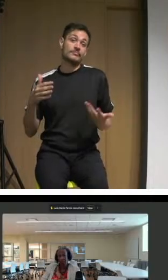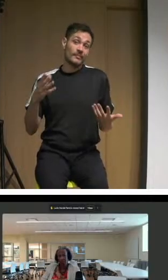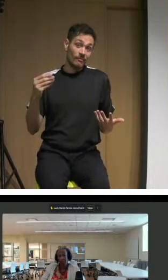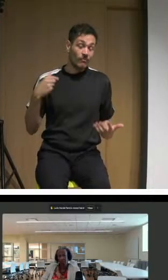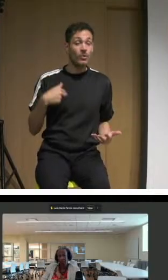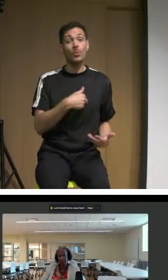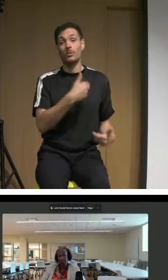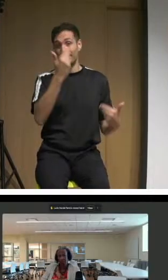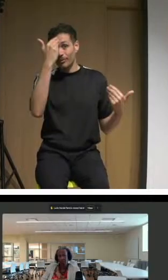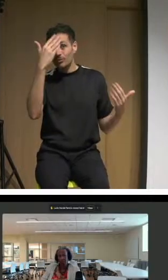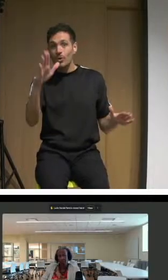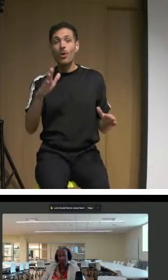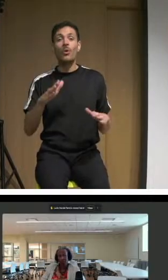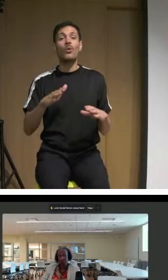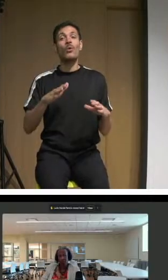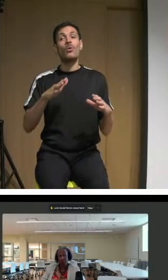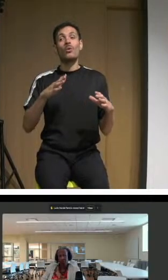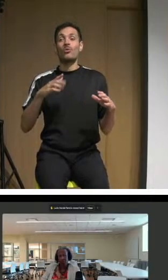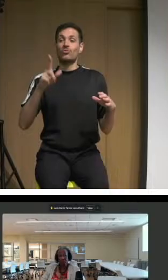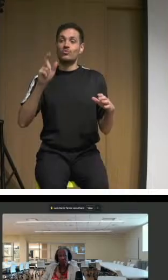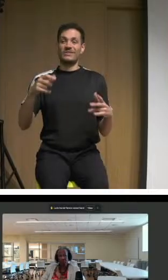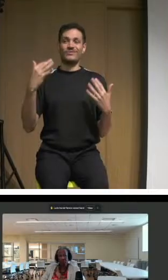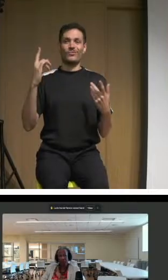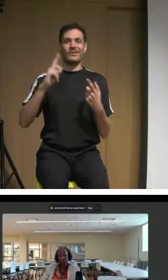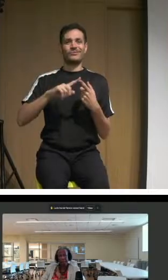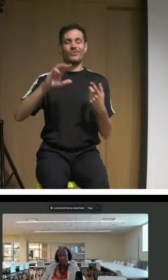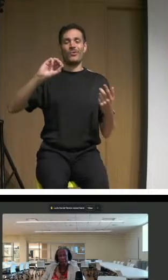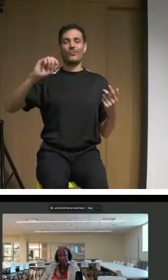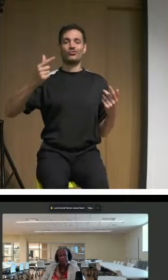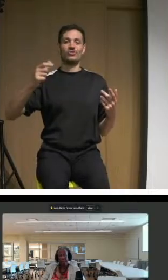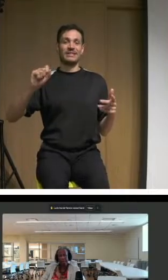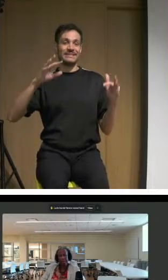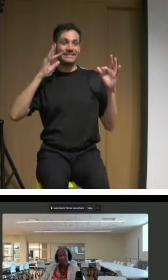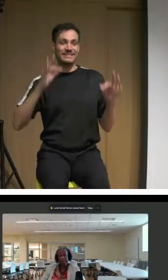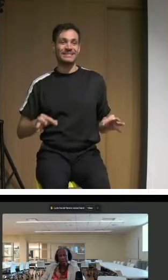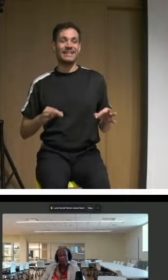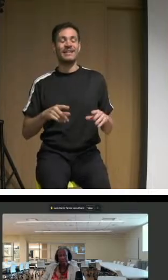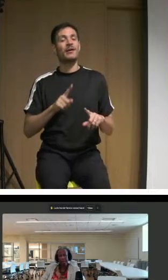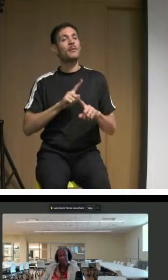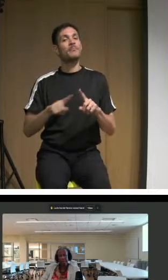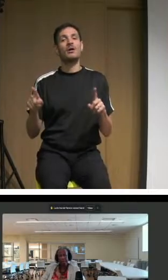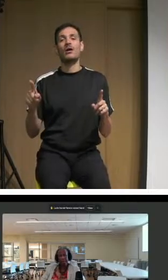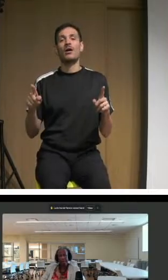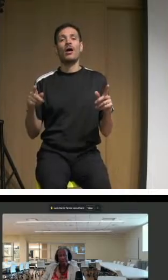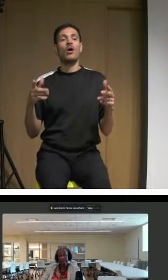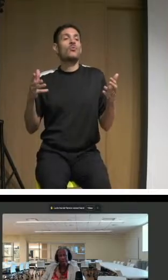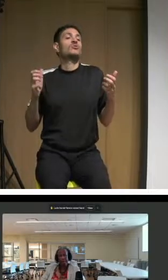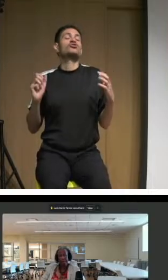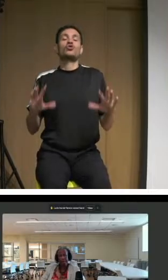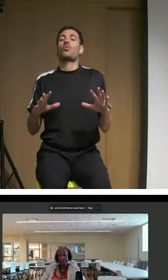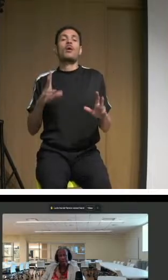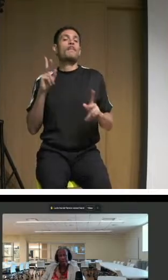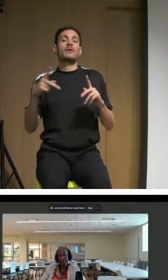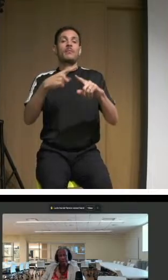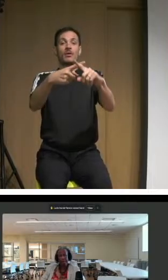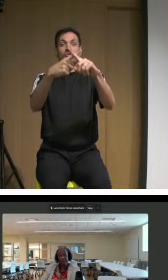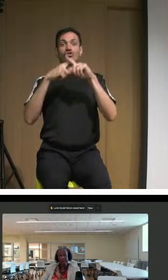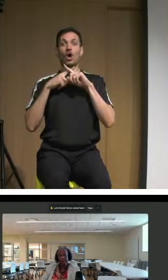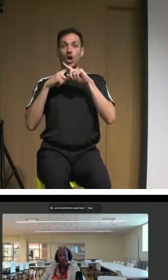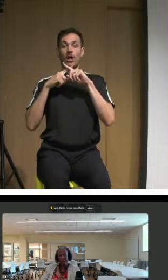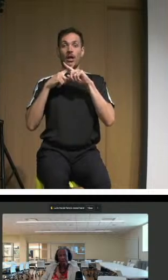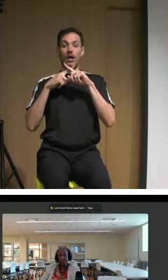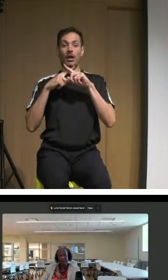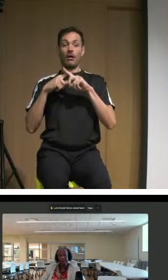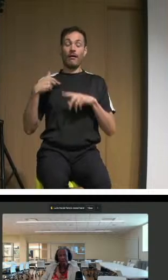the determination of OGS is, but the last thing we would want would be to leave ourselves with a bullseye on our back because we did not